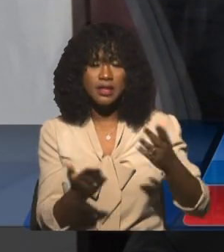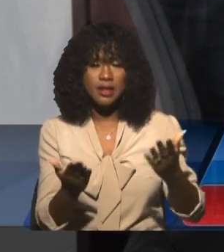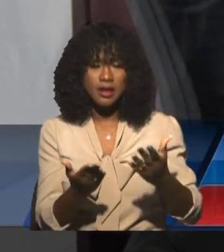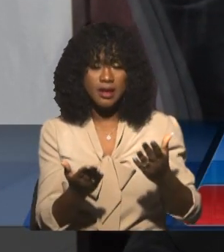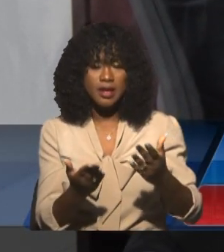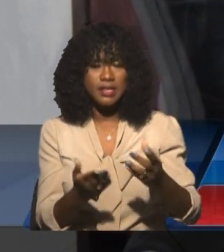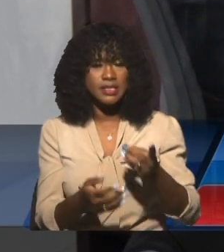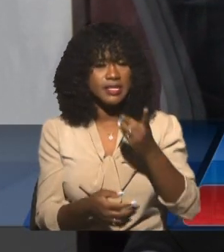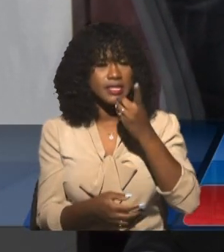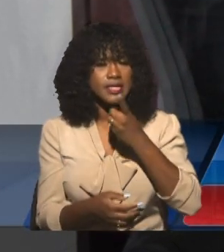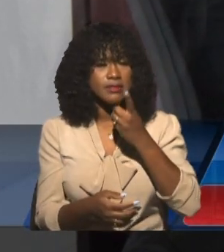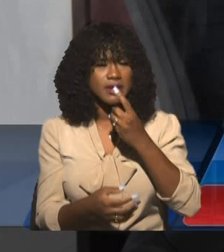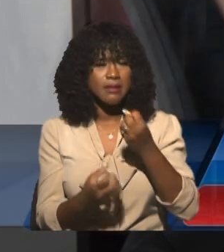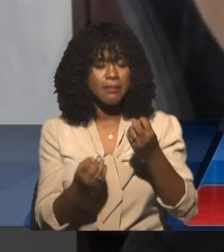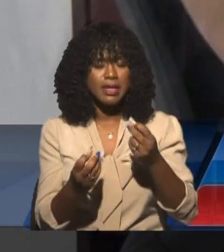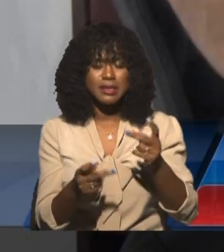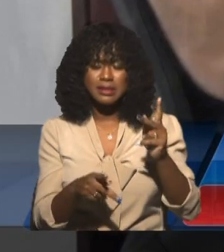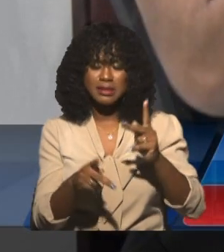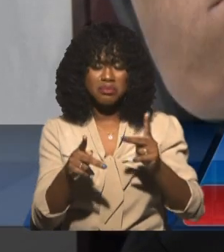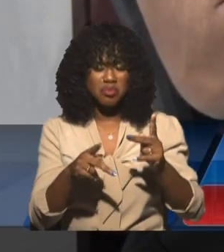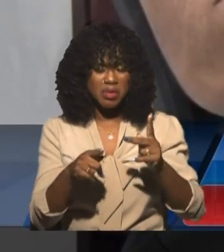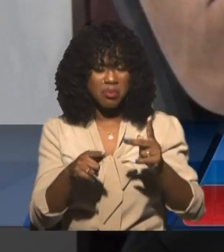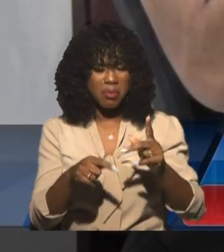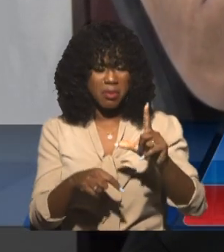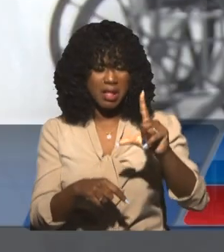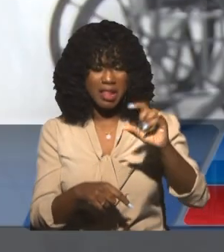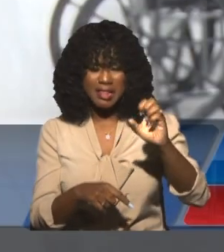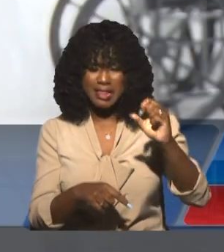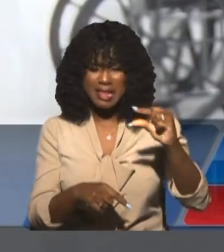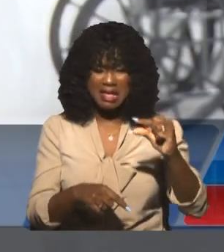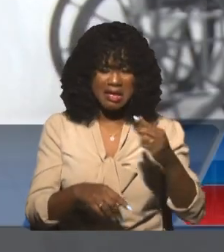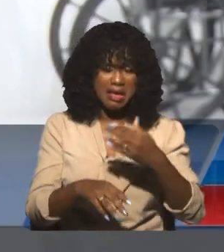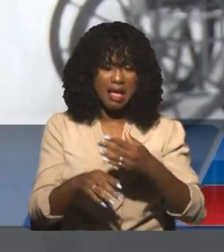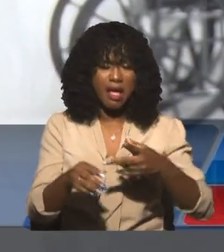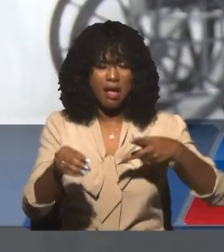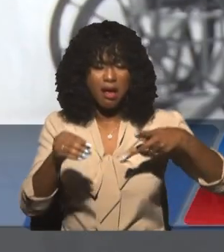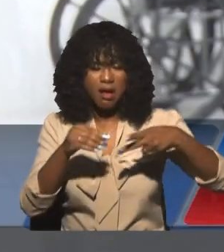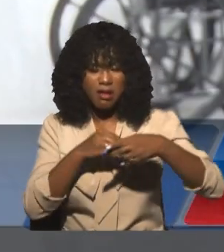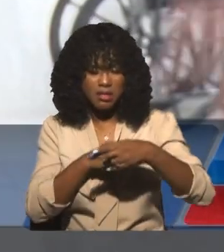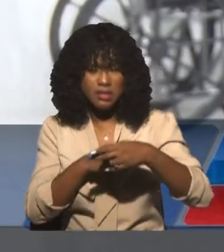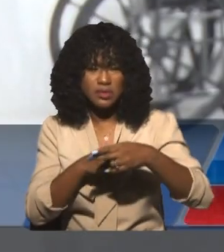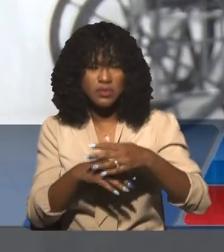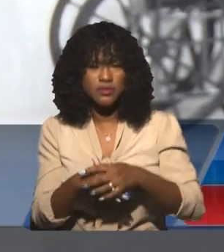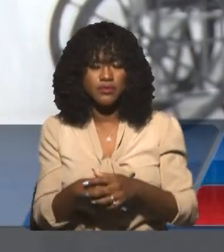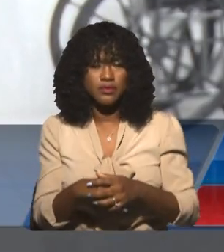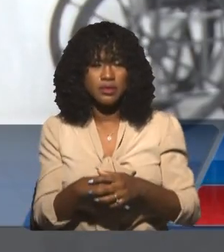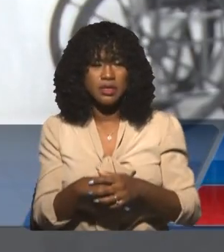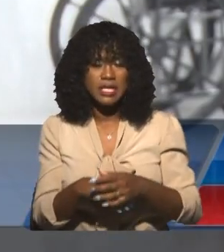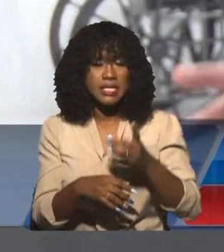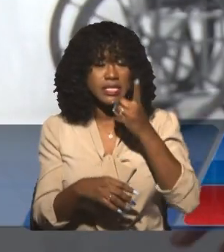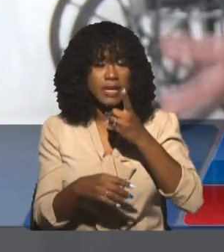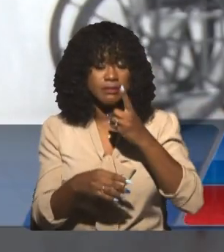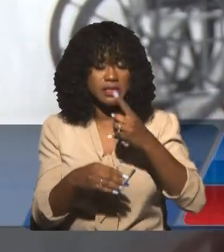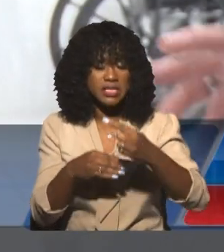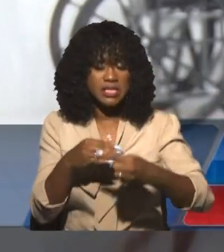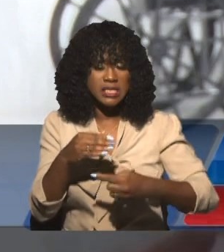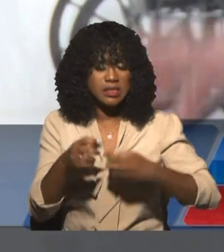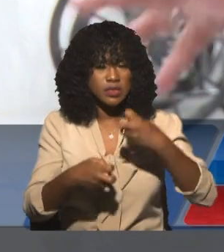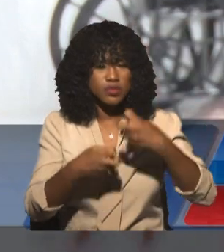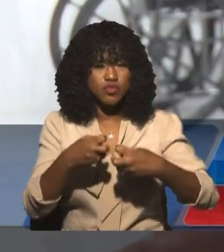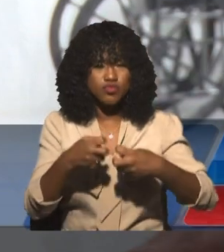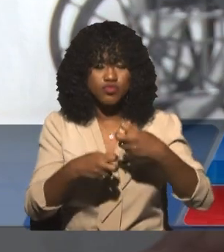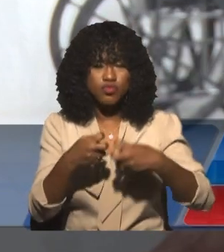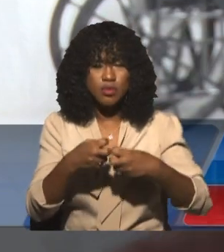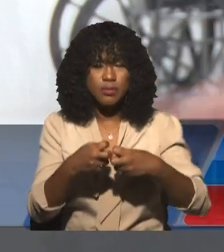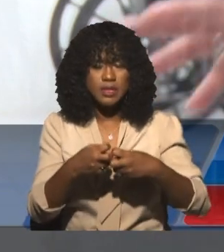said diabetes has led to hundreds of amputations annually. Diabetes causes circulation problems that then